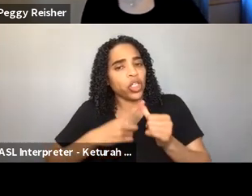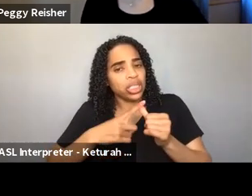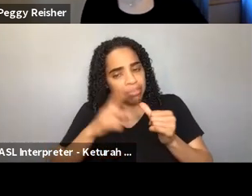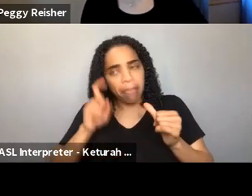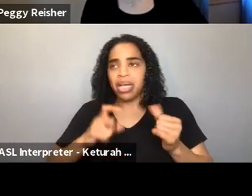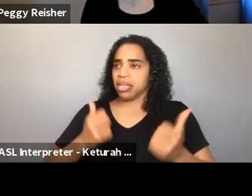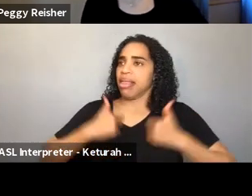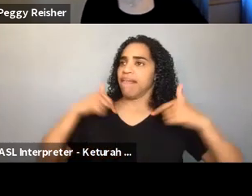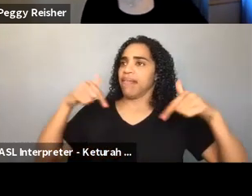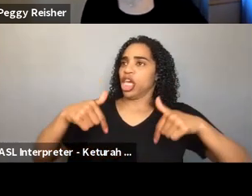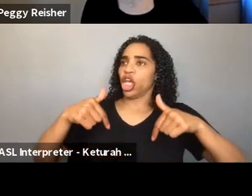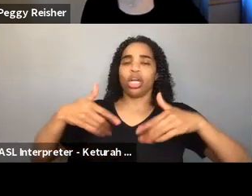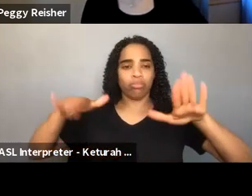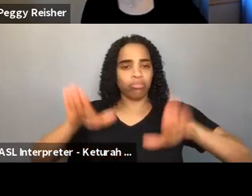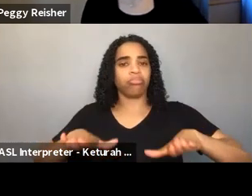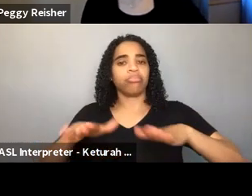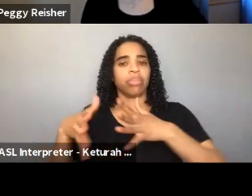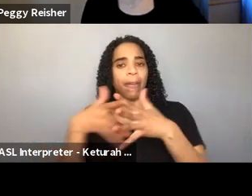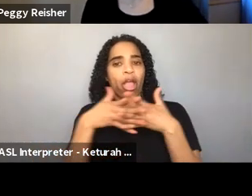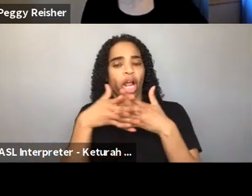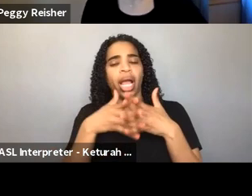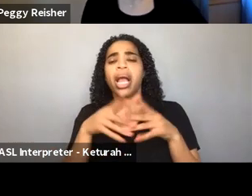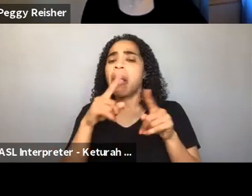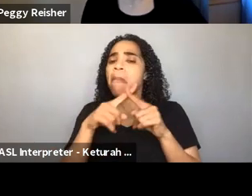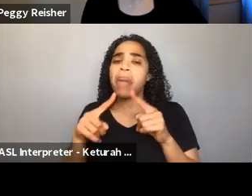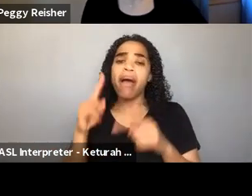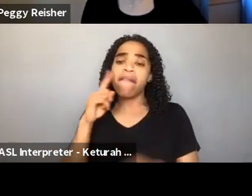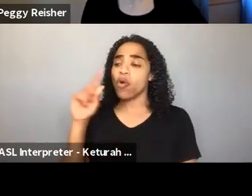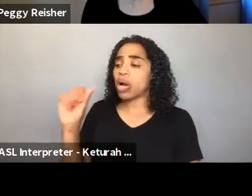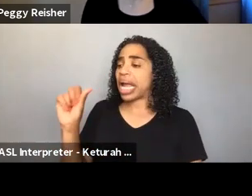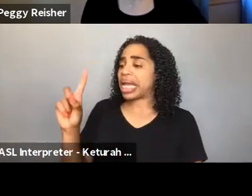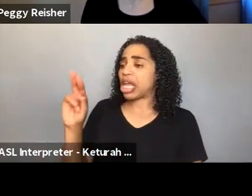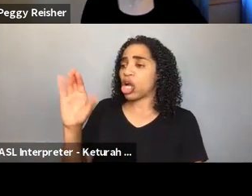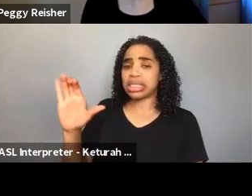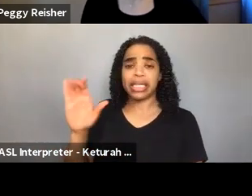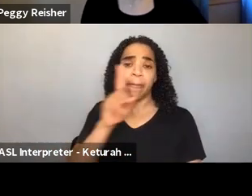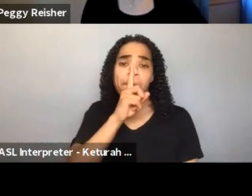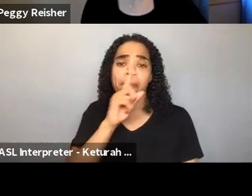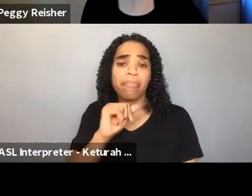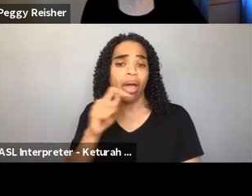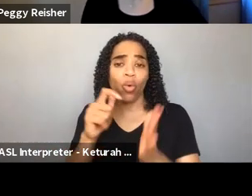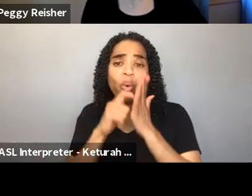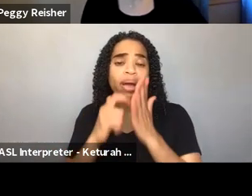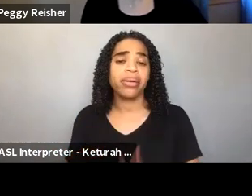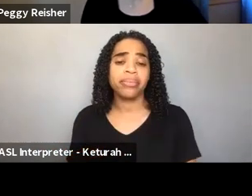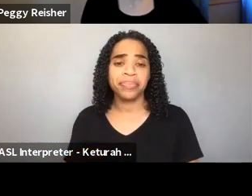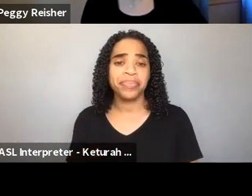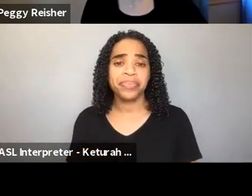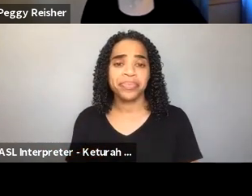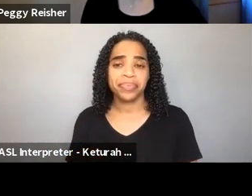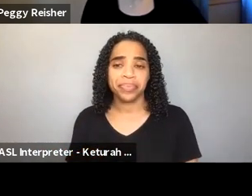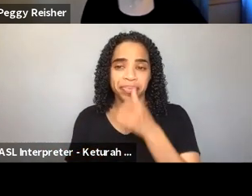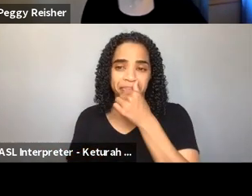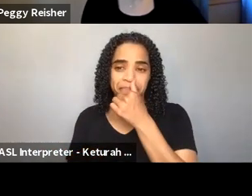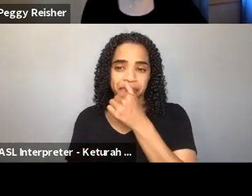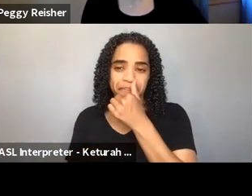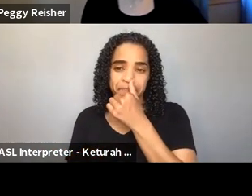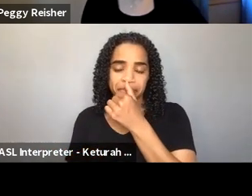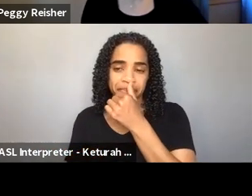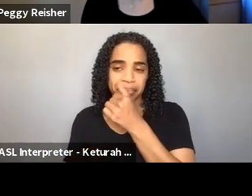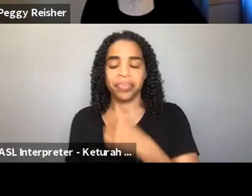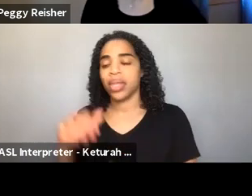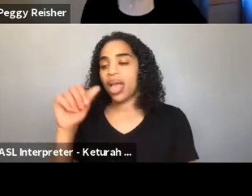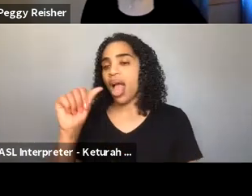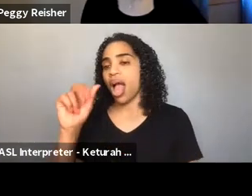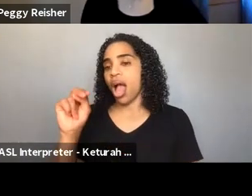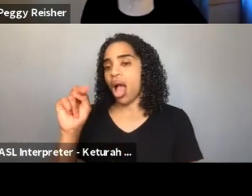no attestation of citizenship required for ADRC services. I was just going to echo what Mary was